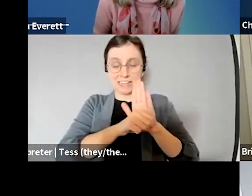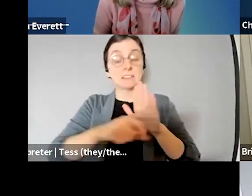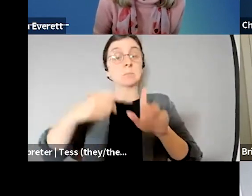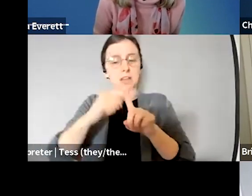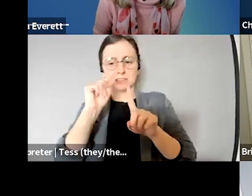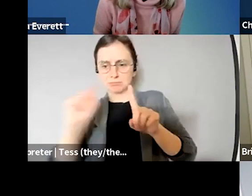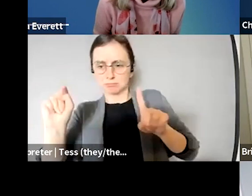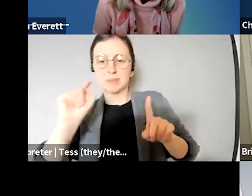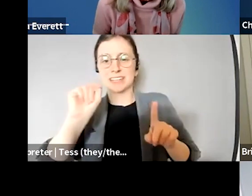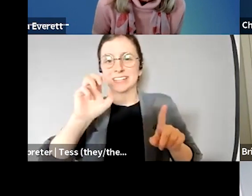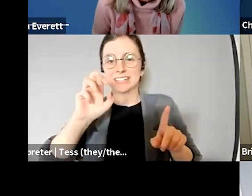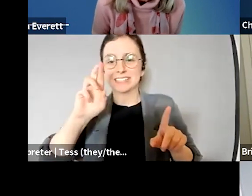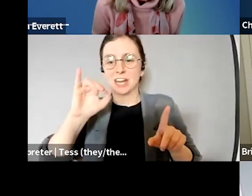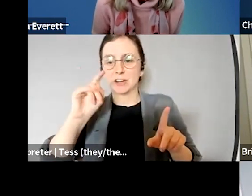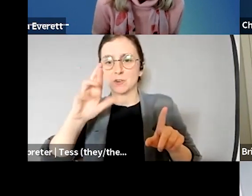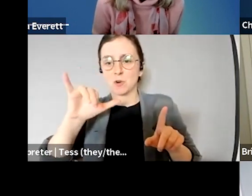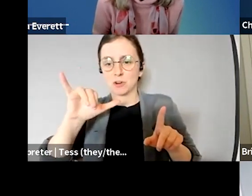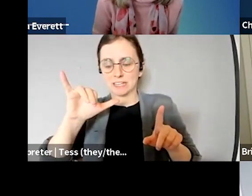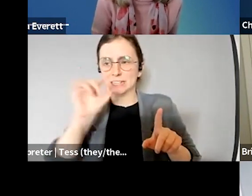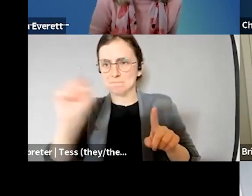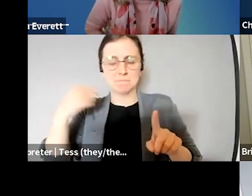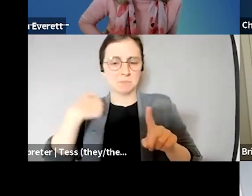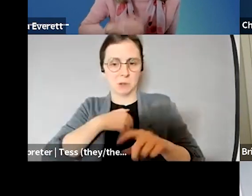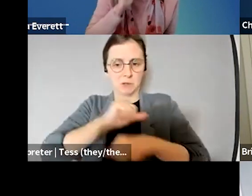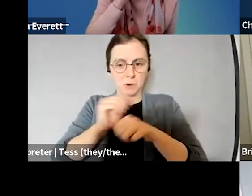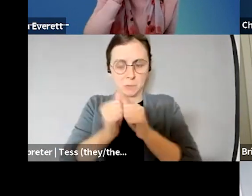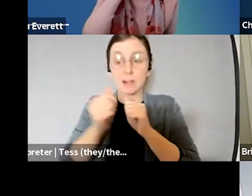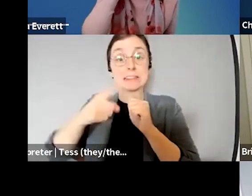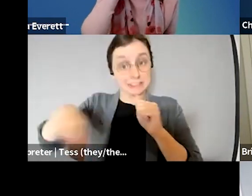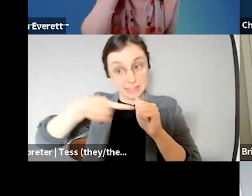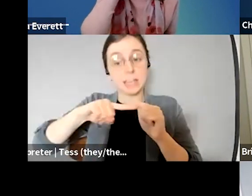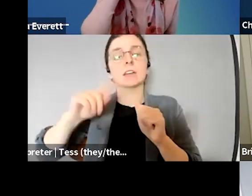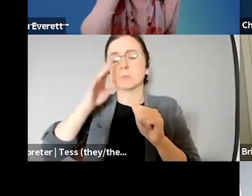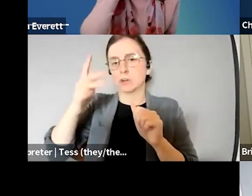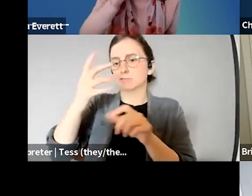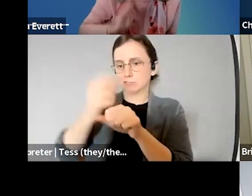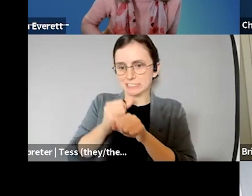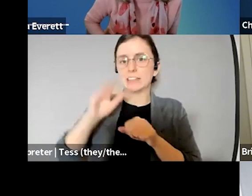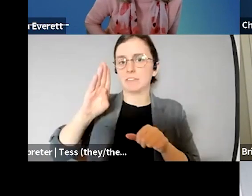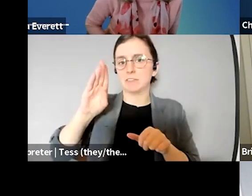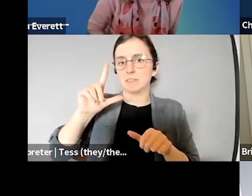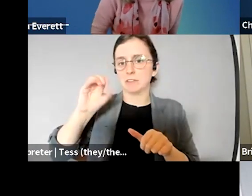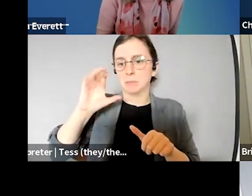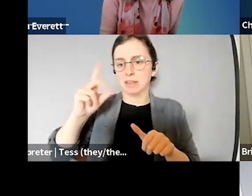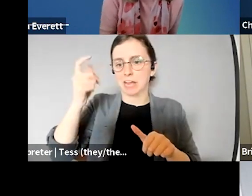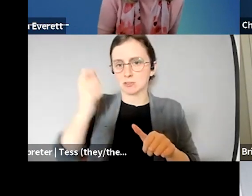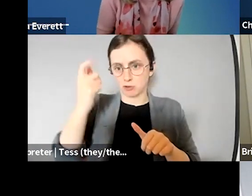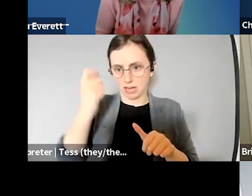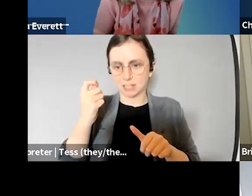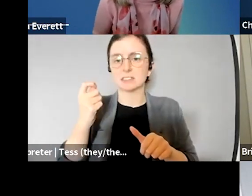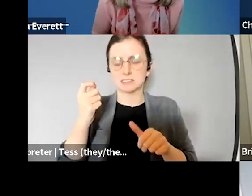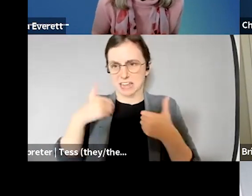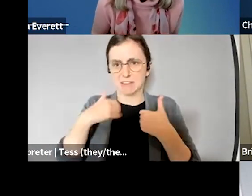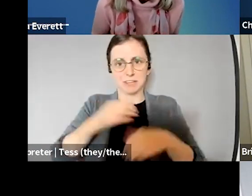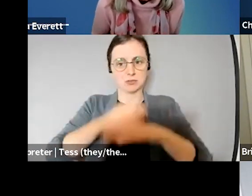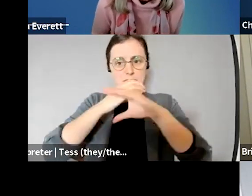other, components that we work with, and they are recipients of the block grant, by the way, which has that crisis set aside. So all of those entities have